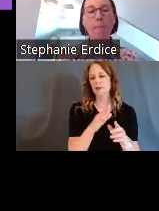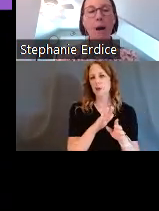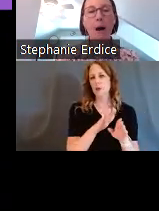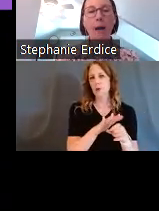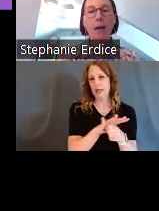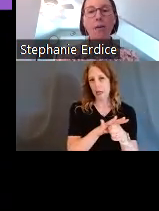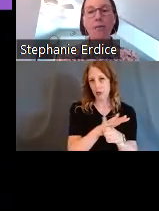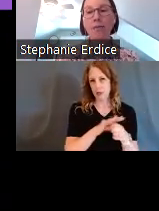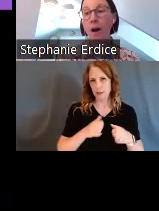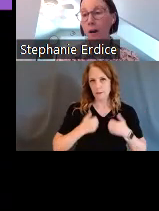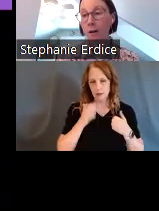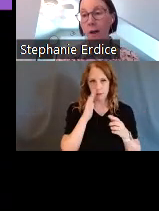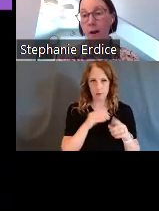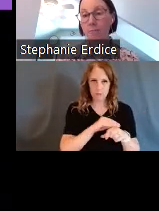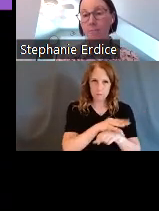impacted by